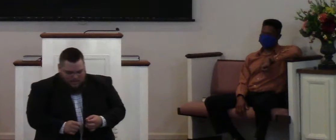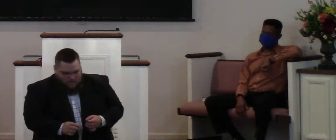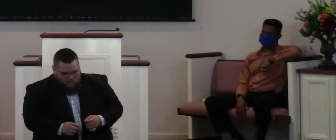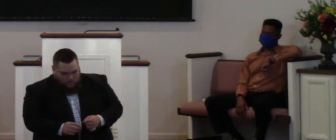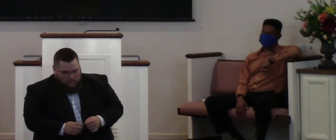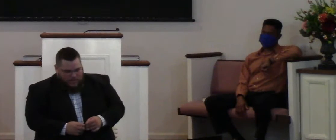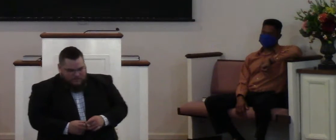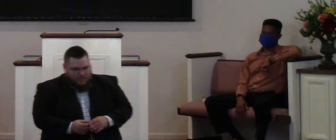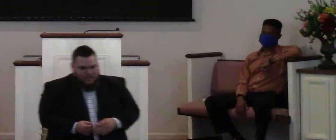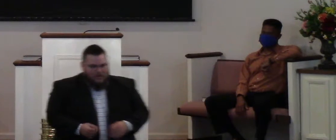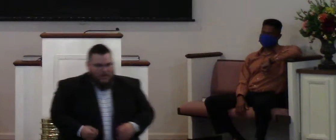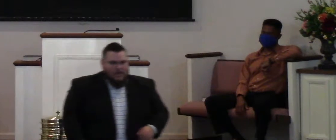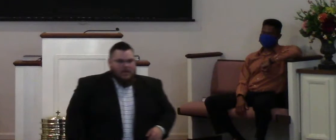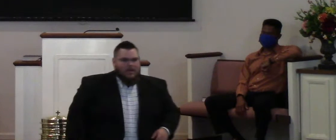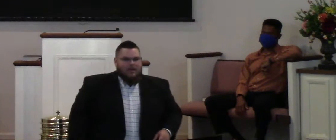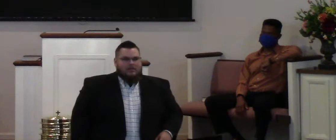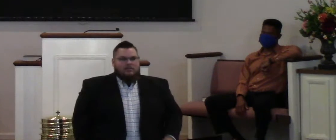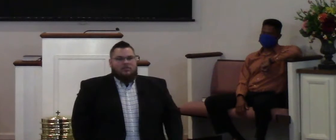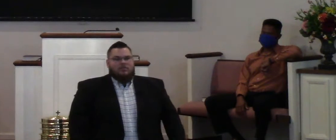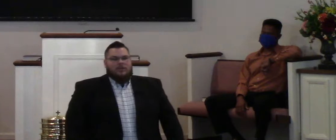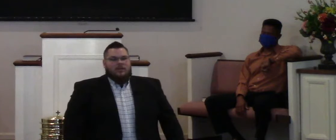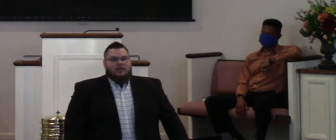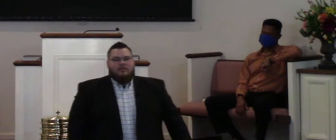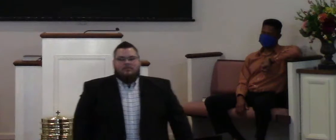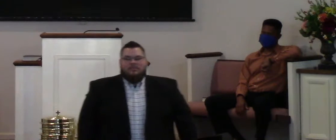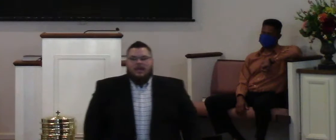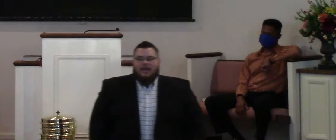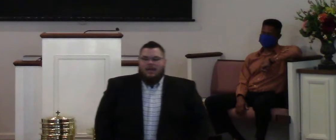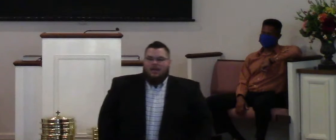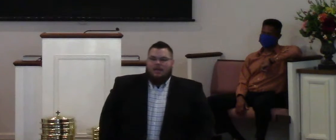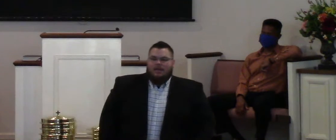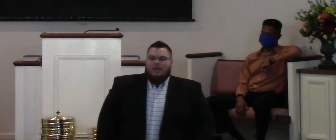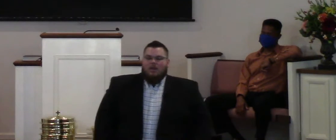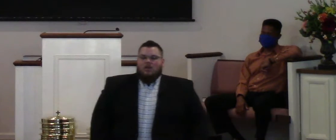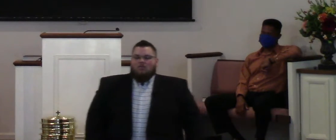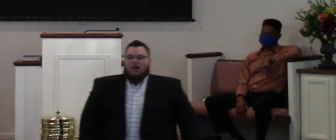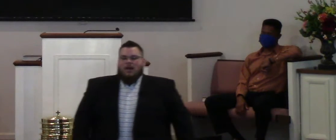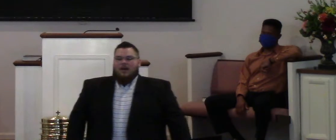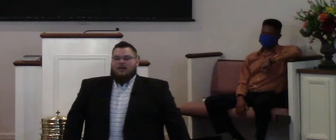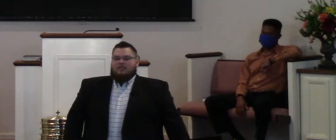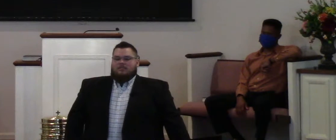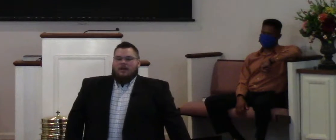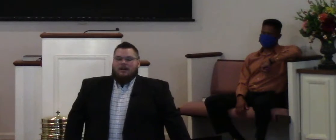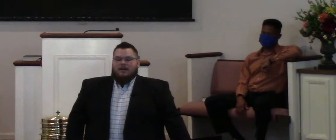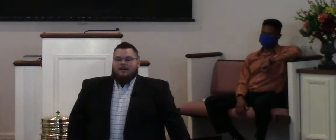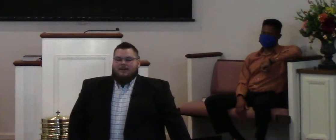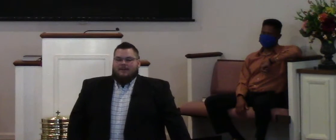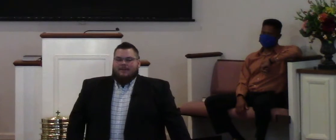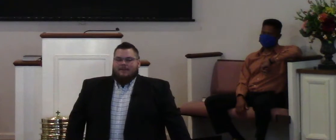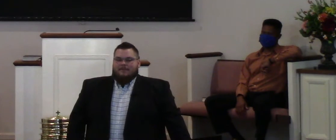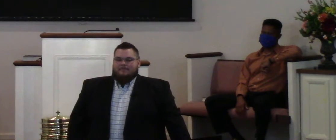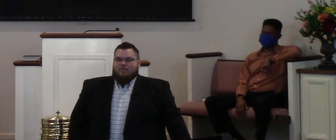right, won't it be grand to hear him say, well done?